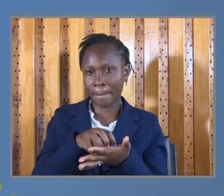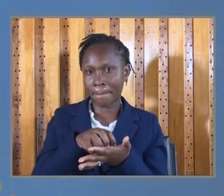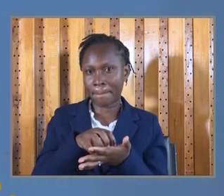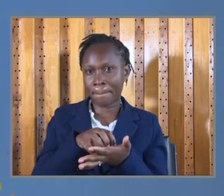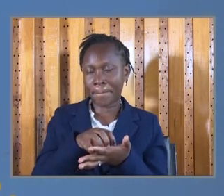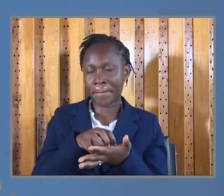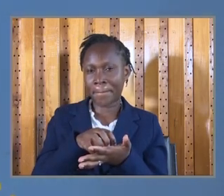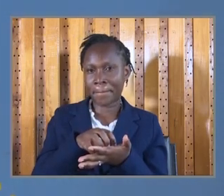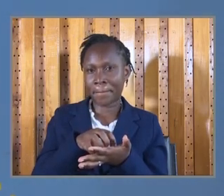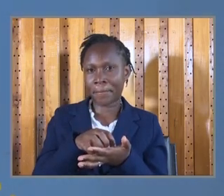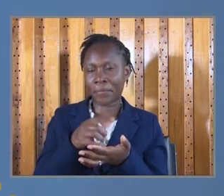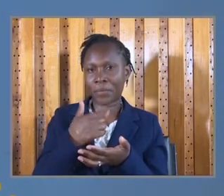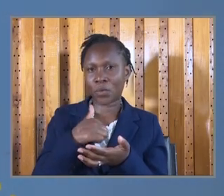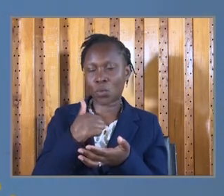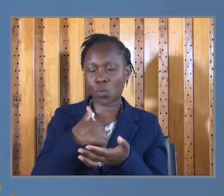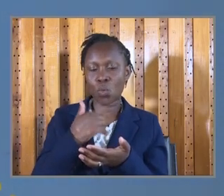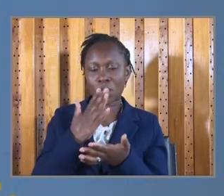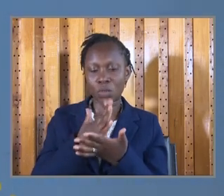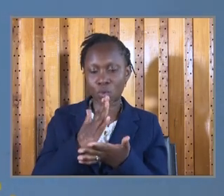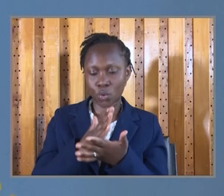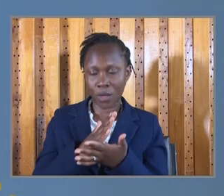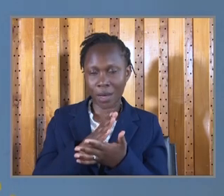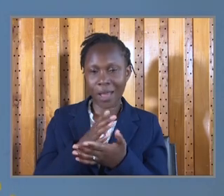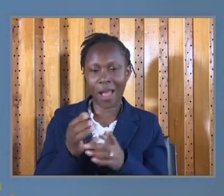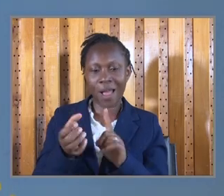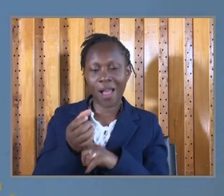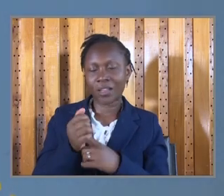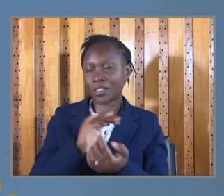We would truly be nowhere without you.